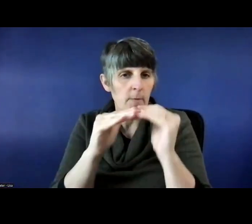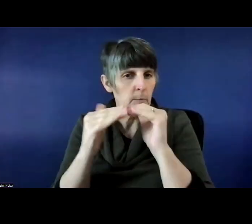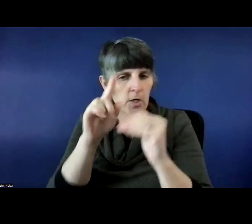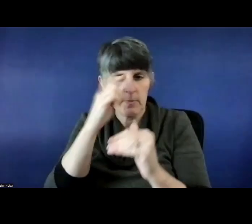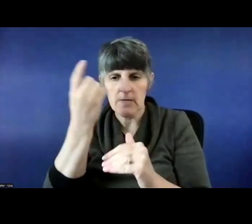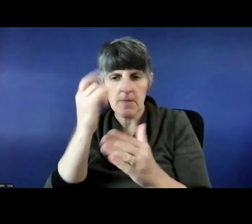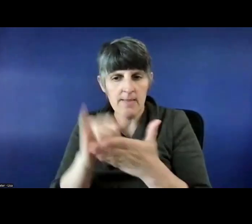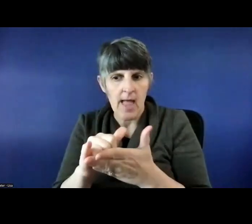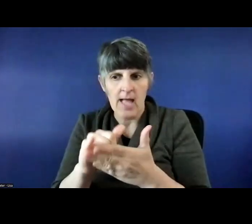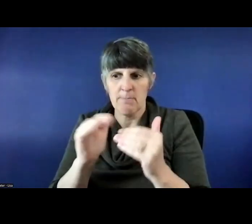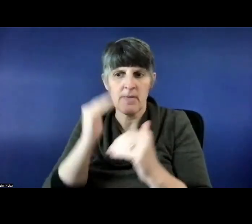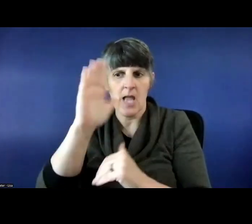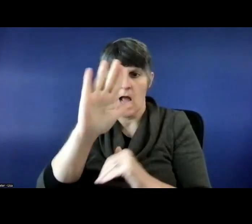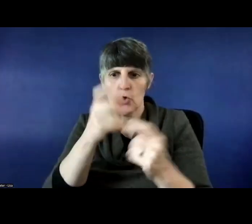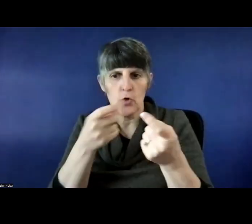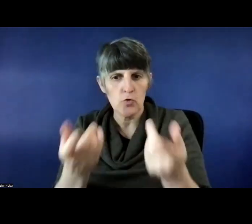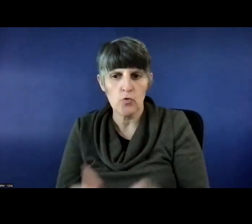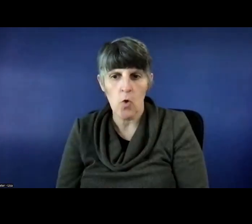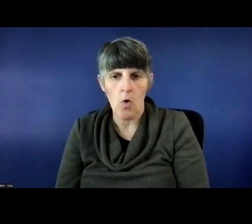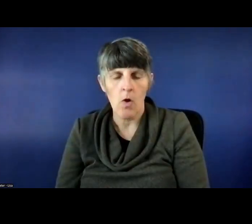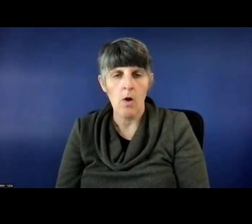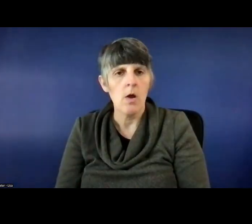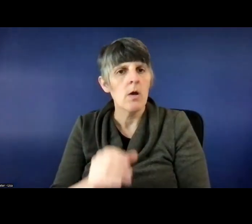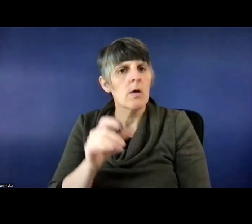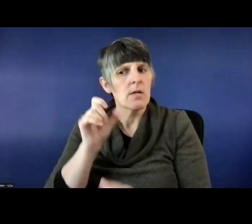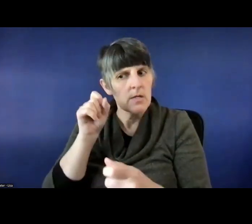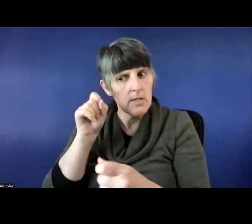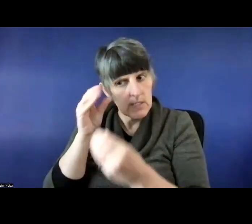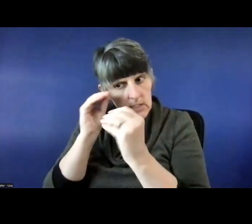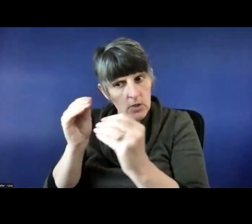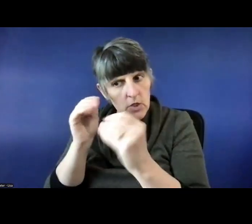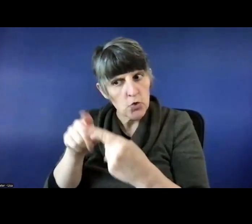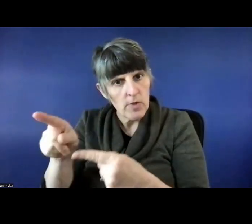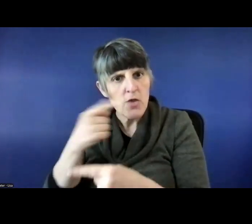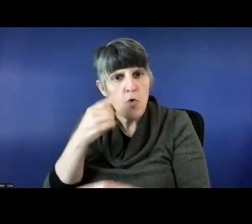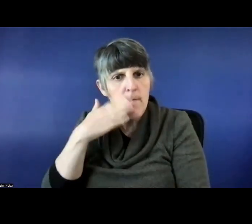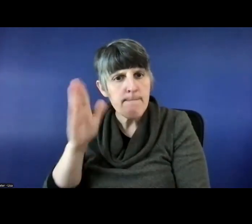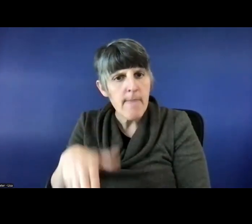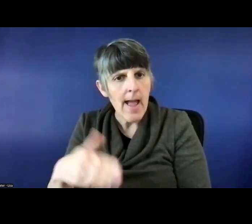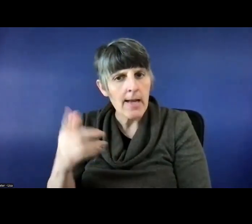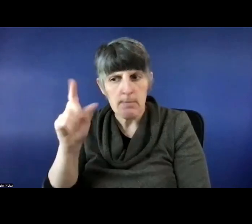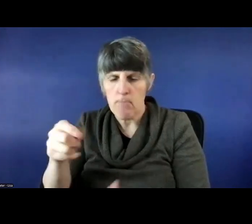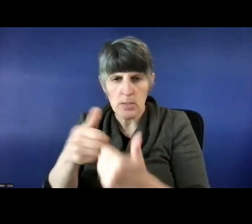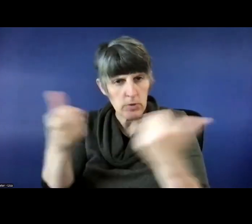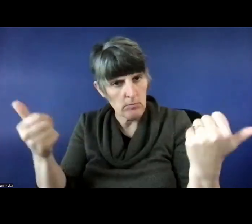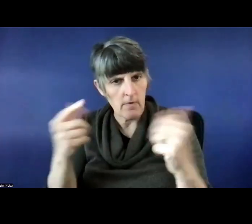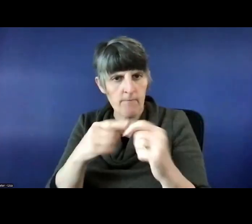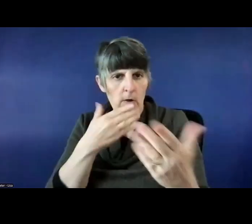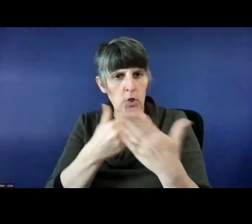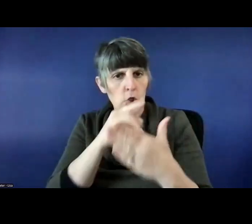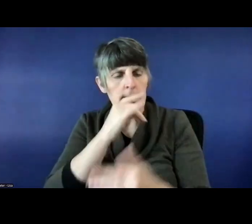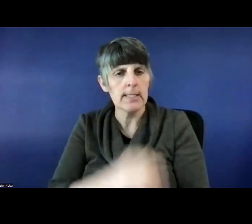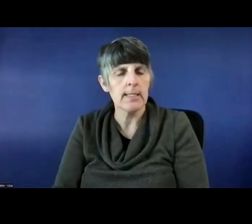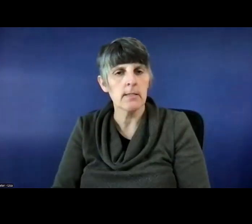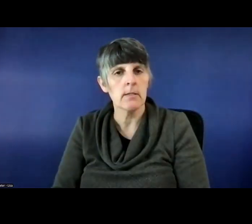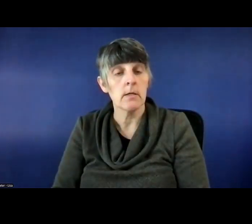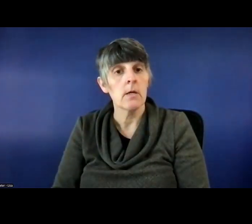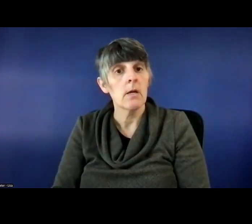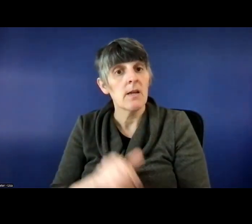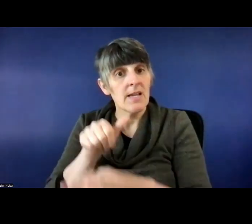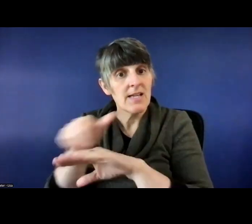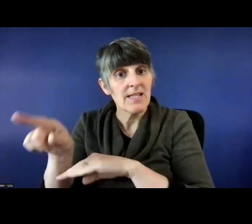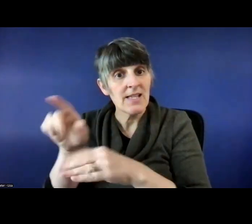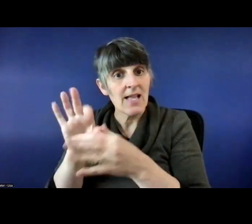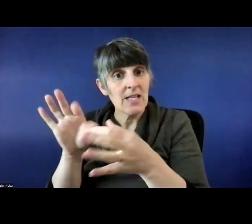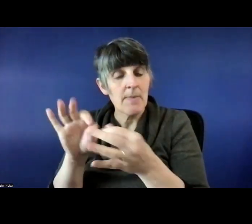something that is beyond your control sends you a message that you are bad and that you need to be separated from the good kids. It sends a message